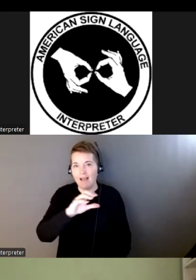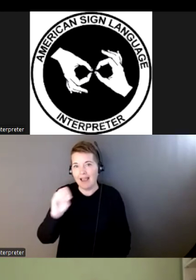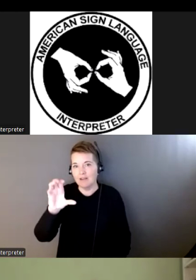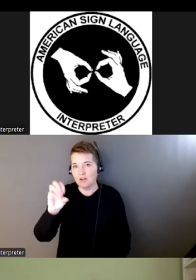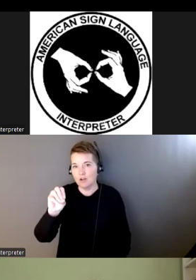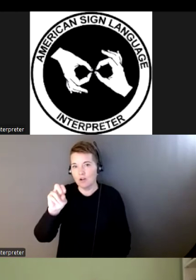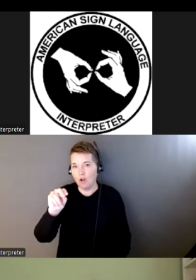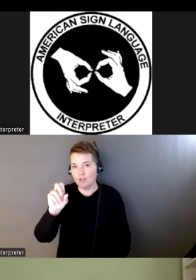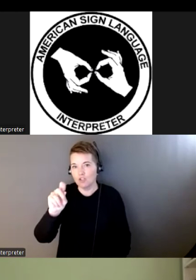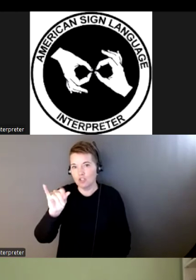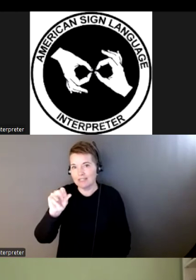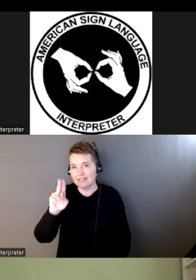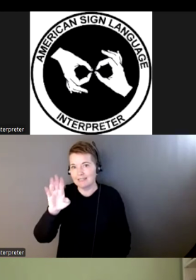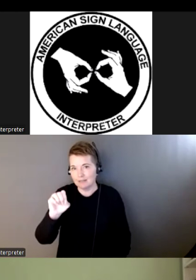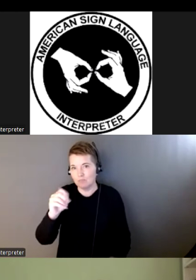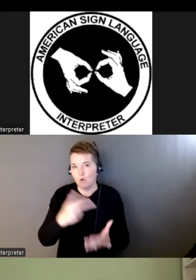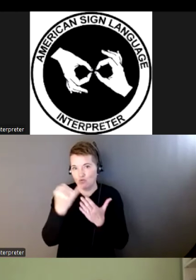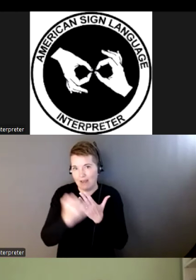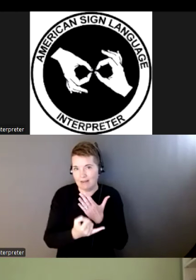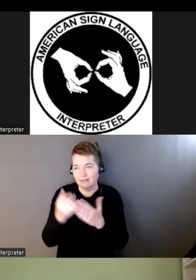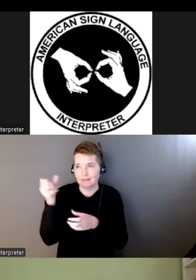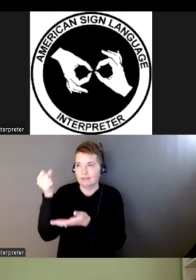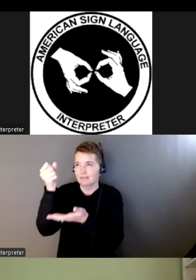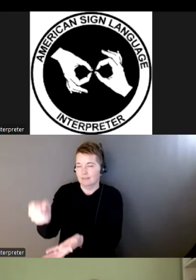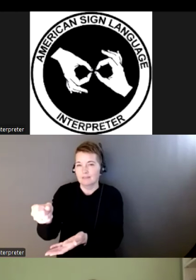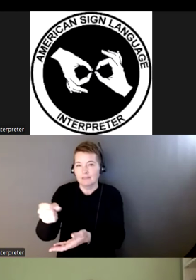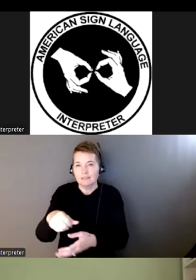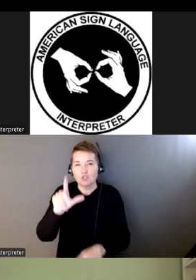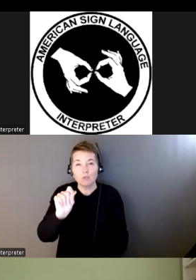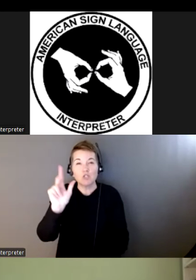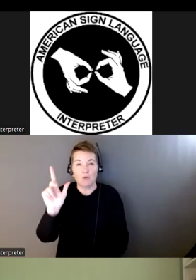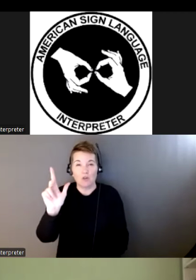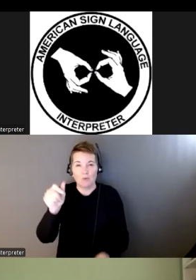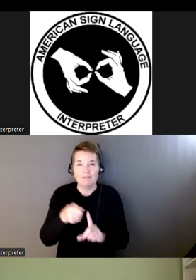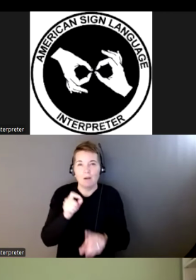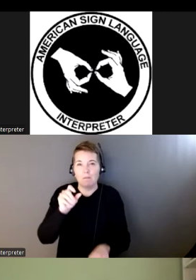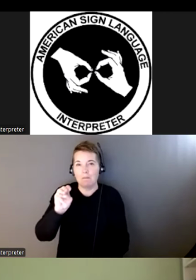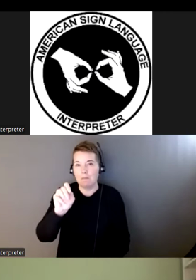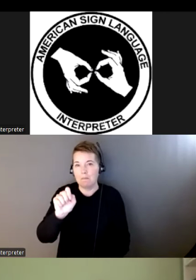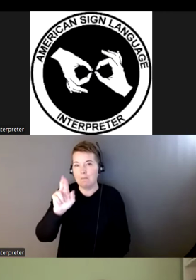program in 2023 for Maryvale branch. Next slide, please.